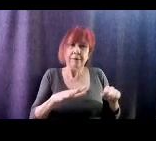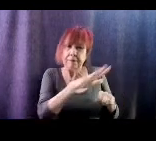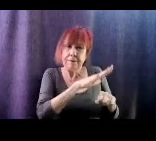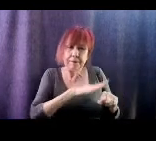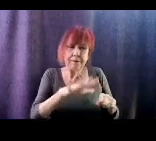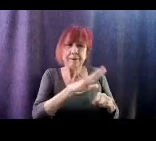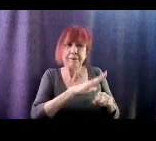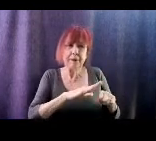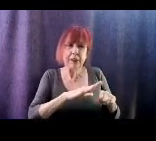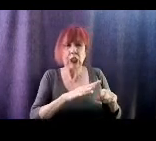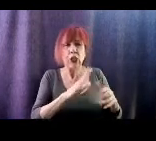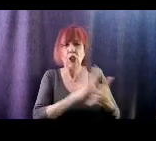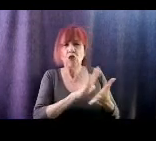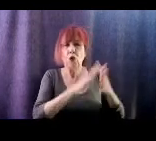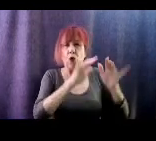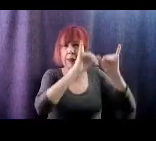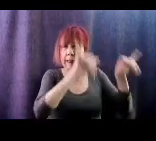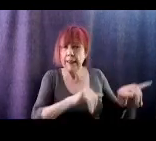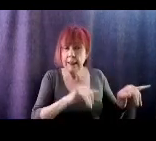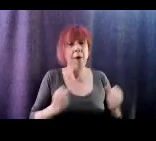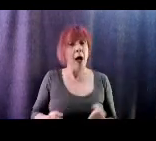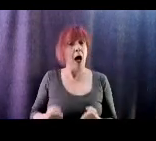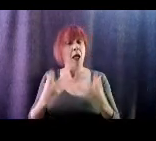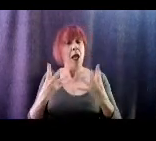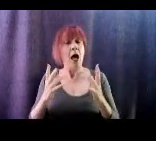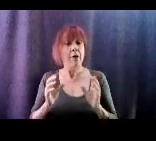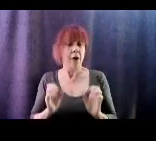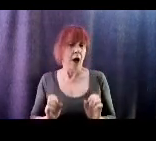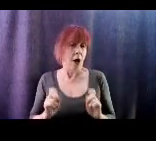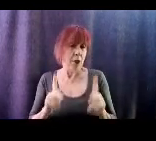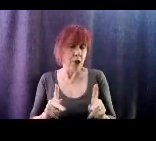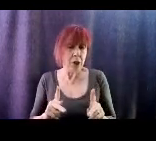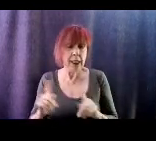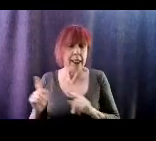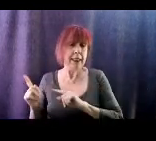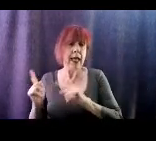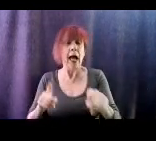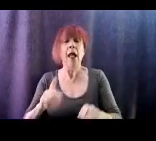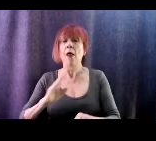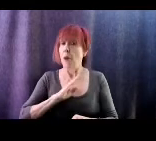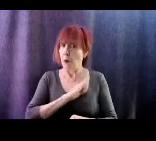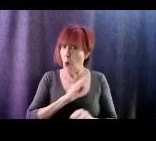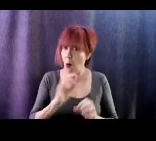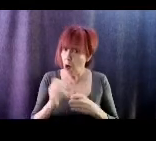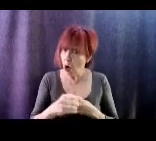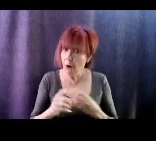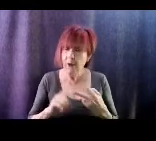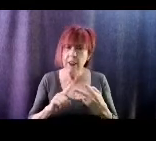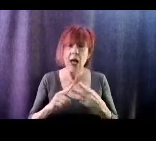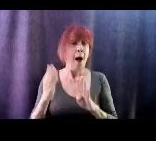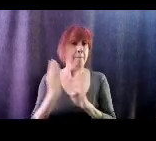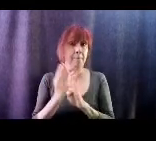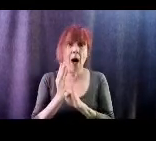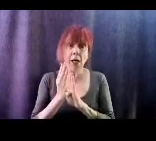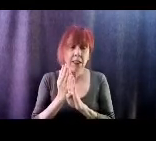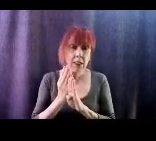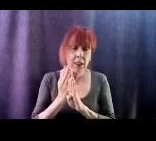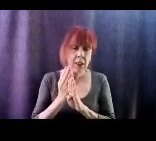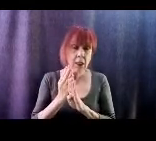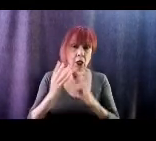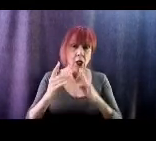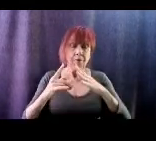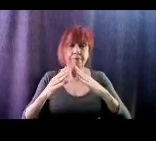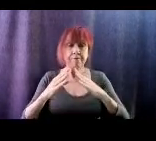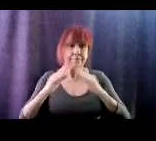school system. A lot of opportunities can be for students down at the board office. We've had students working in bus garages, and